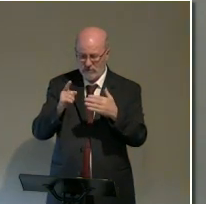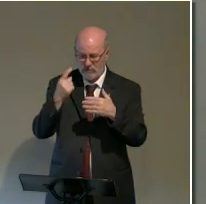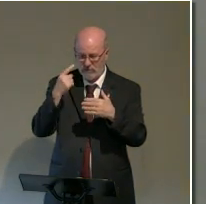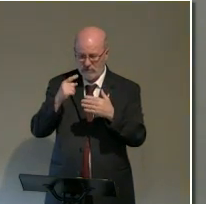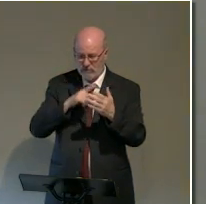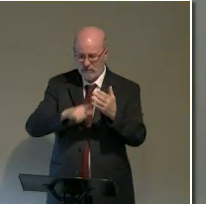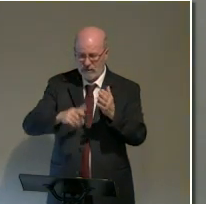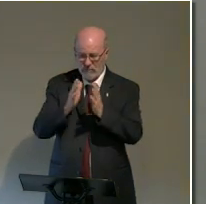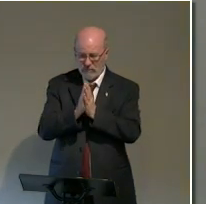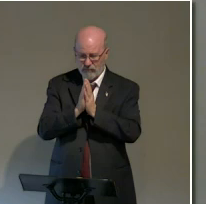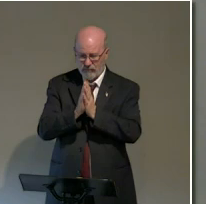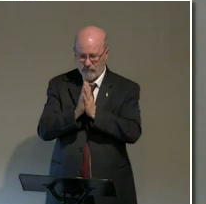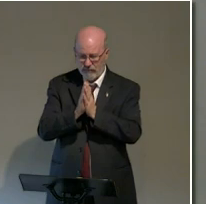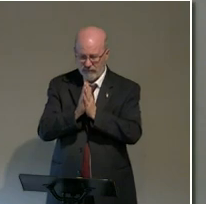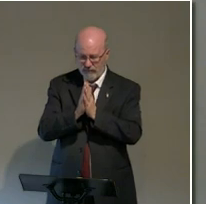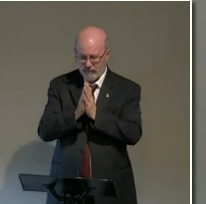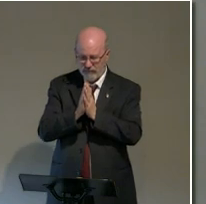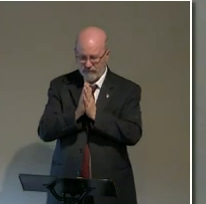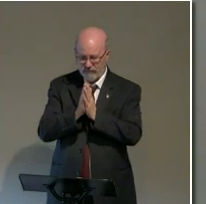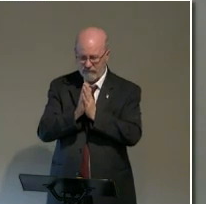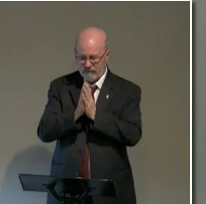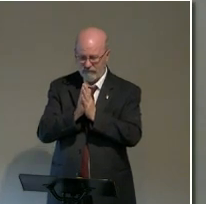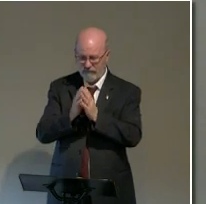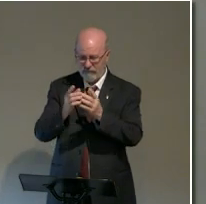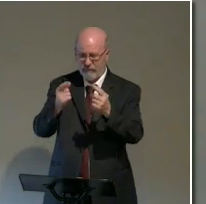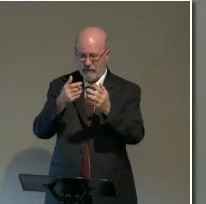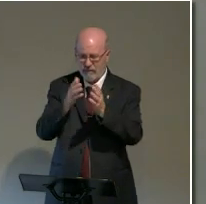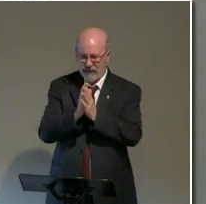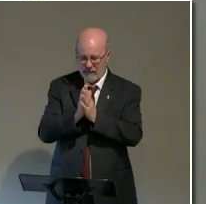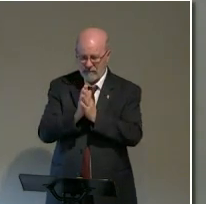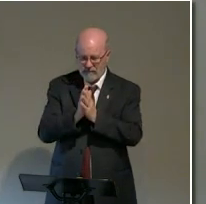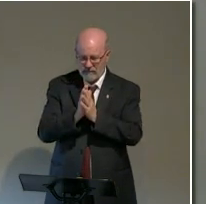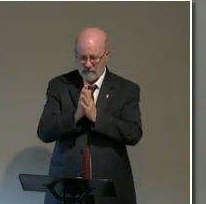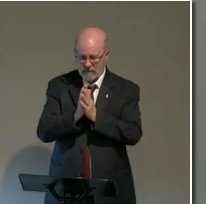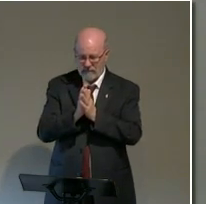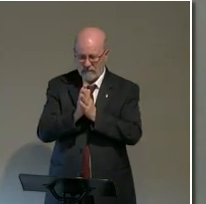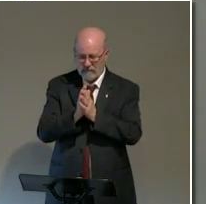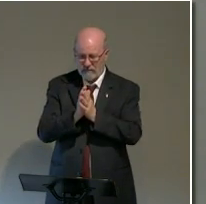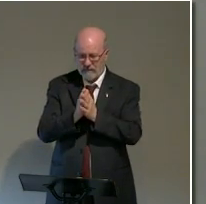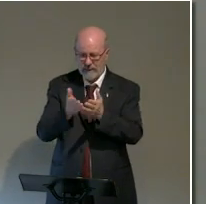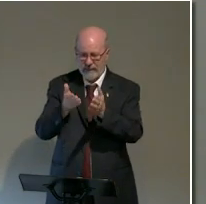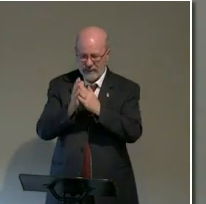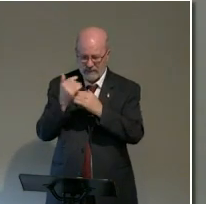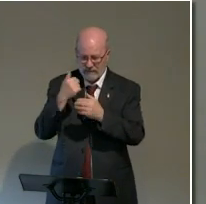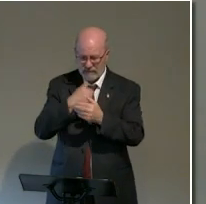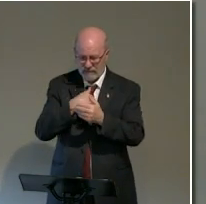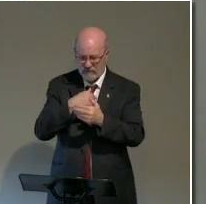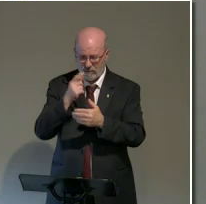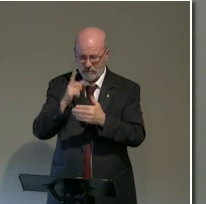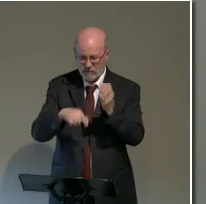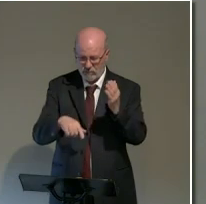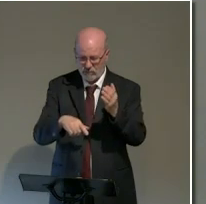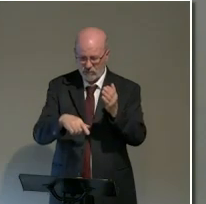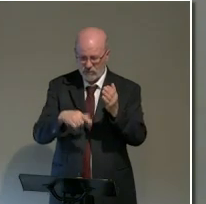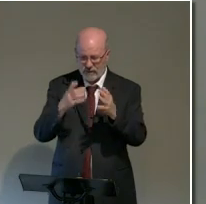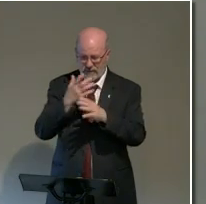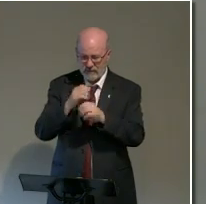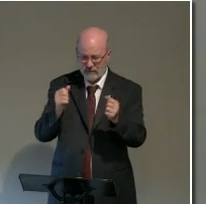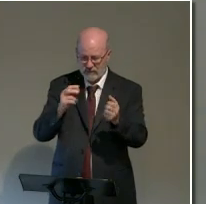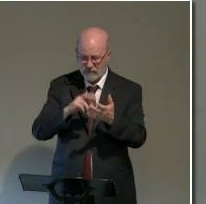Lord, I pray that they can come and ask someone. Come and ask, what is